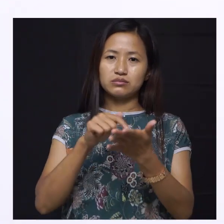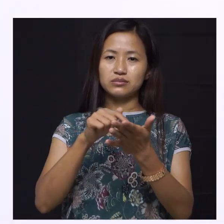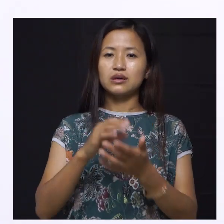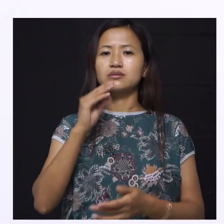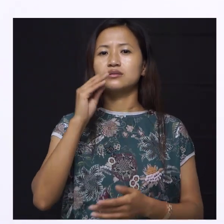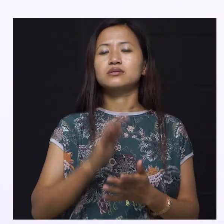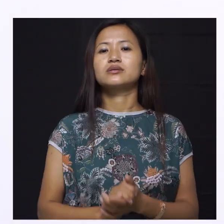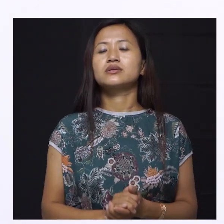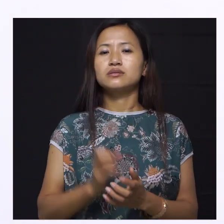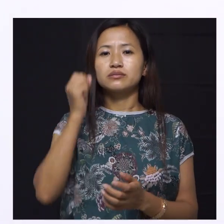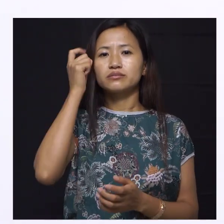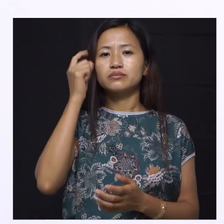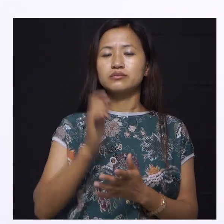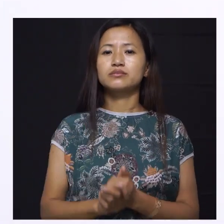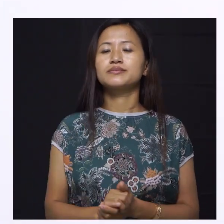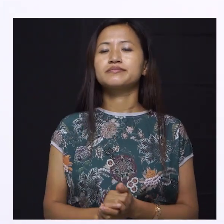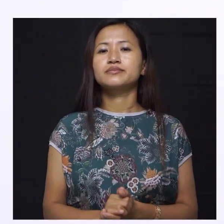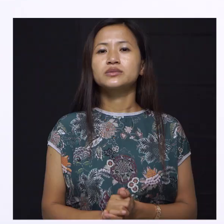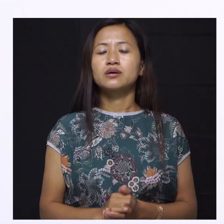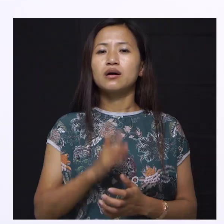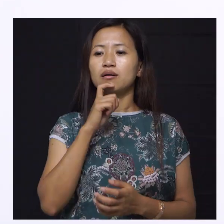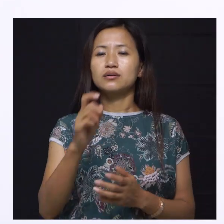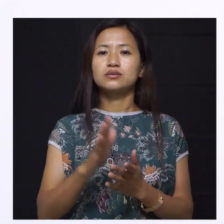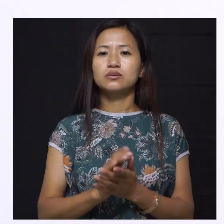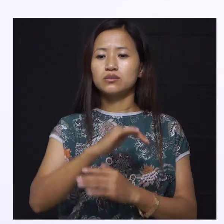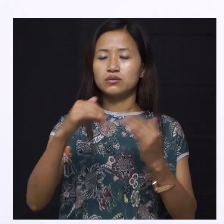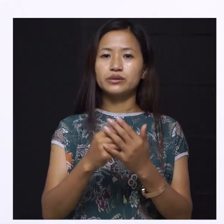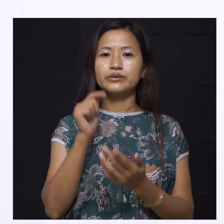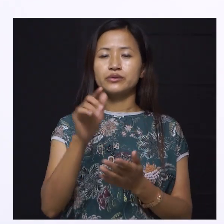the students cannot understand. Okay, so I'm requesting all